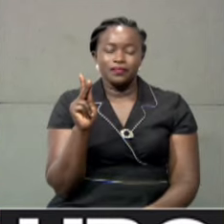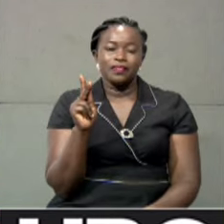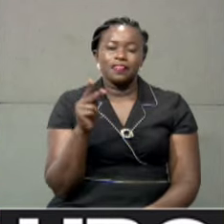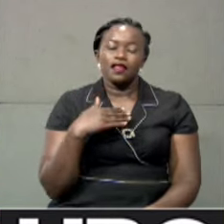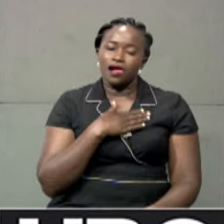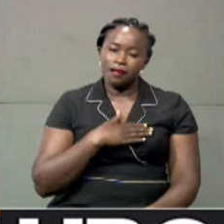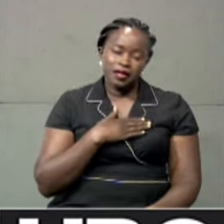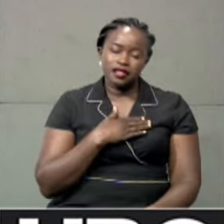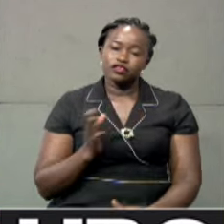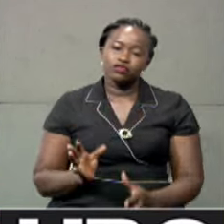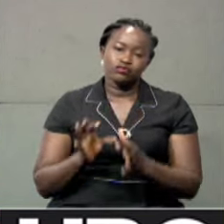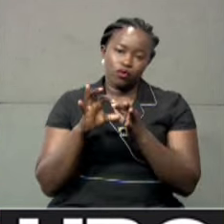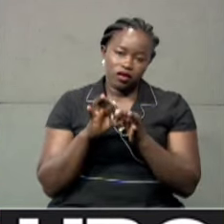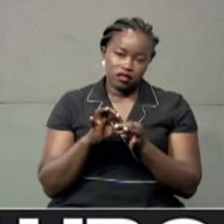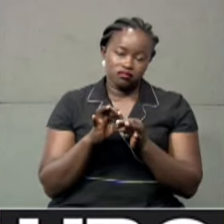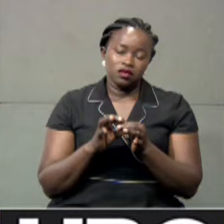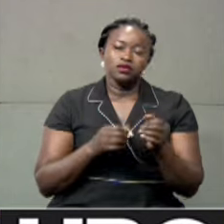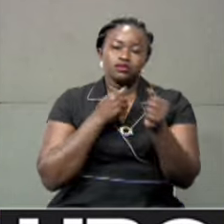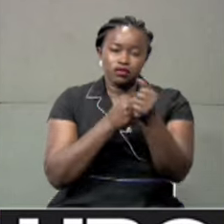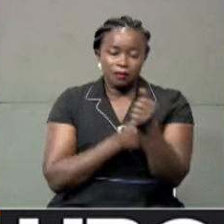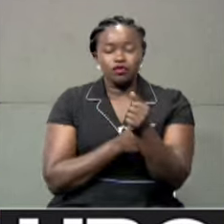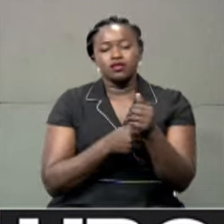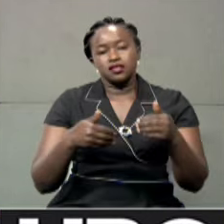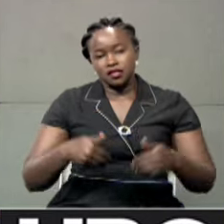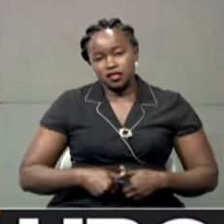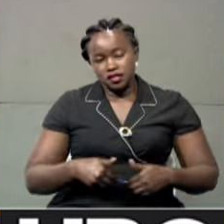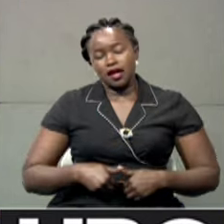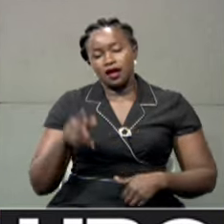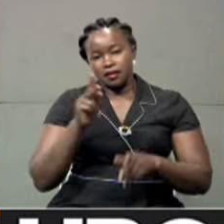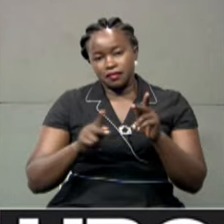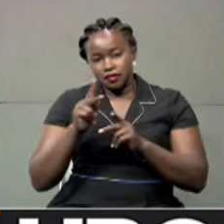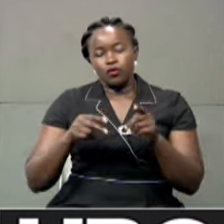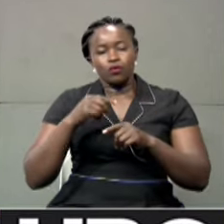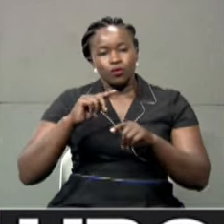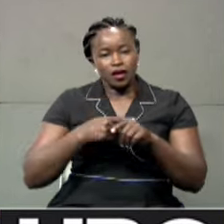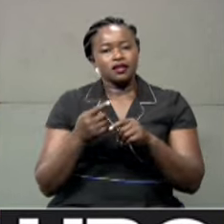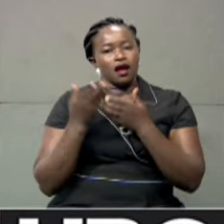Please join him in supporting our young people while they play.